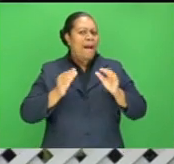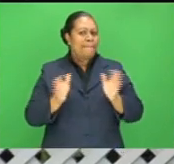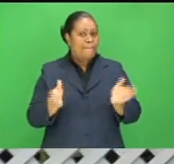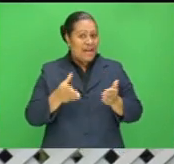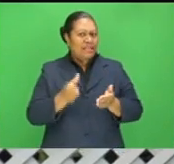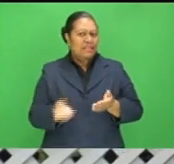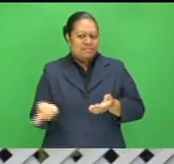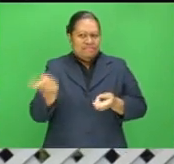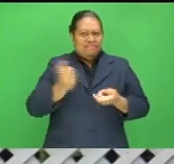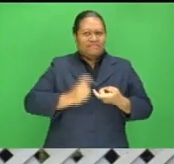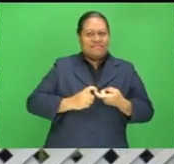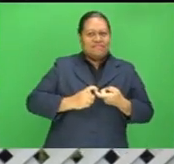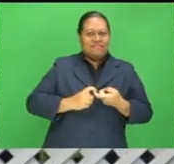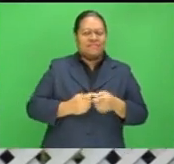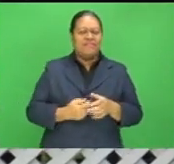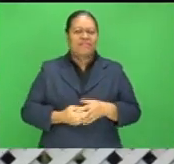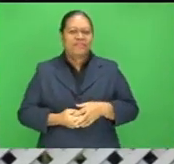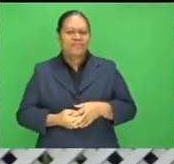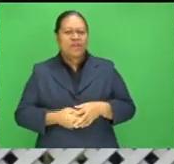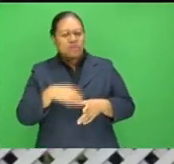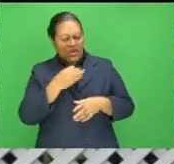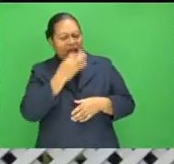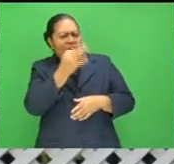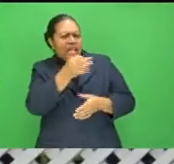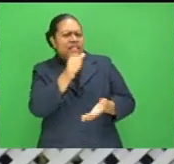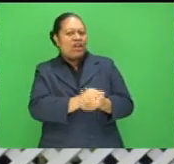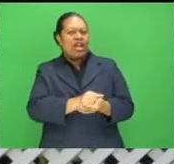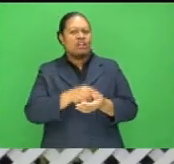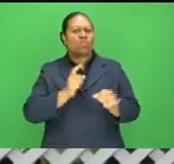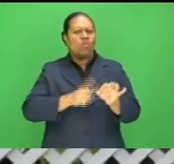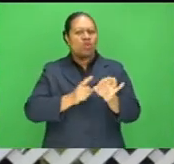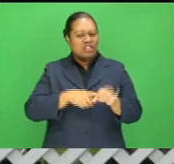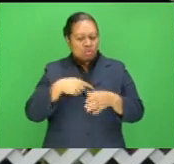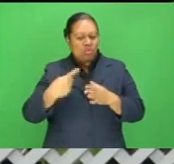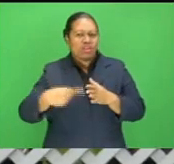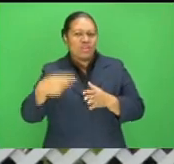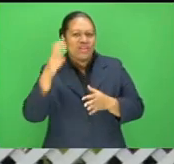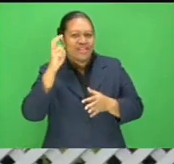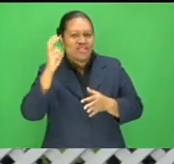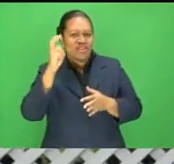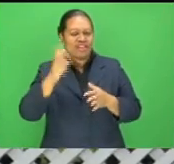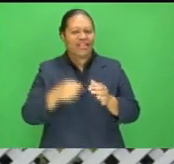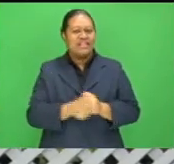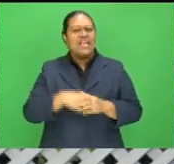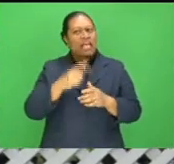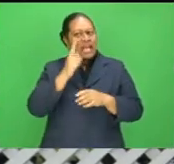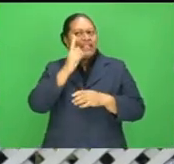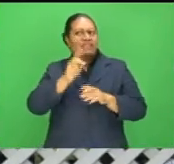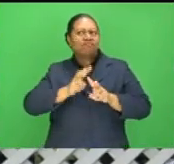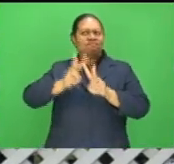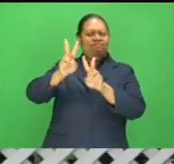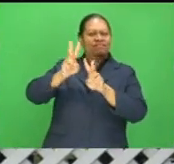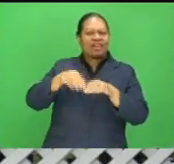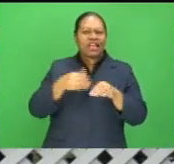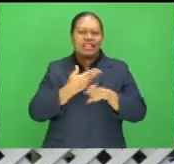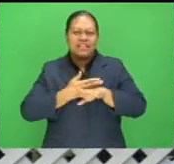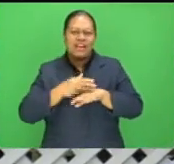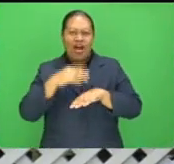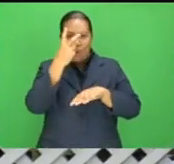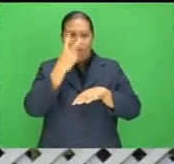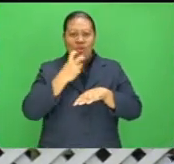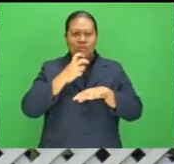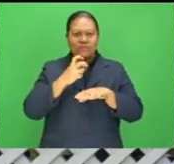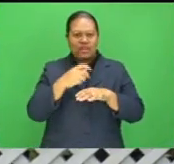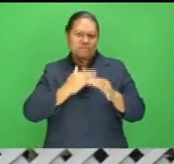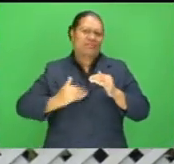be coached, ask the right questions, get on with their training and be seen next to the senior pros to see how they match up to those standards,